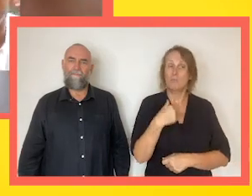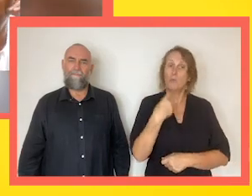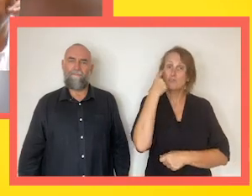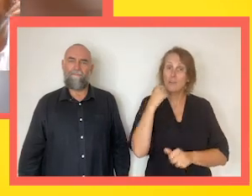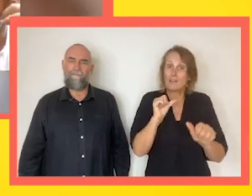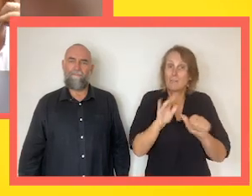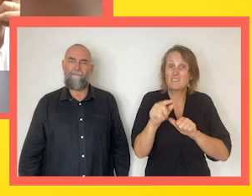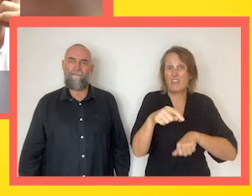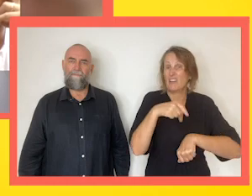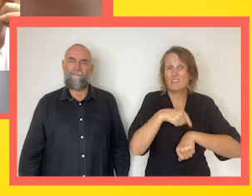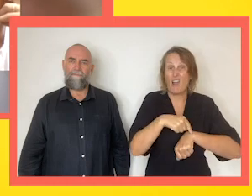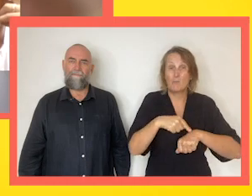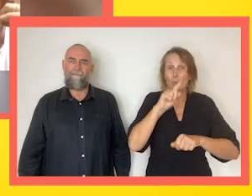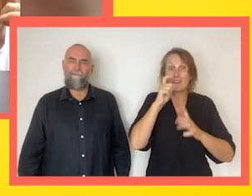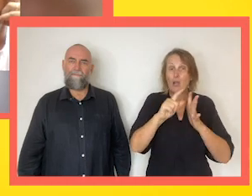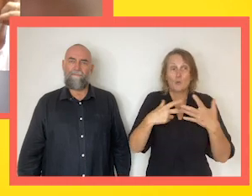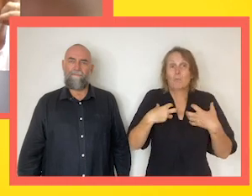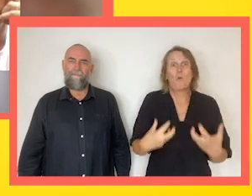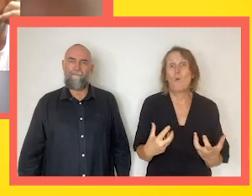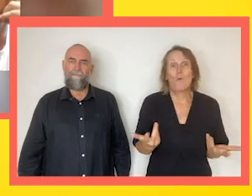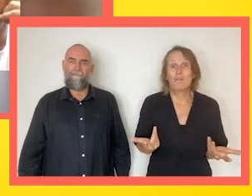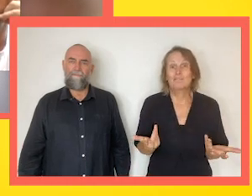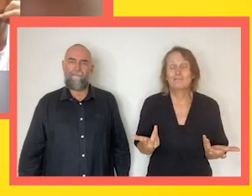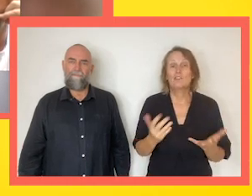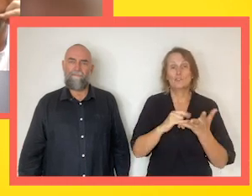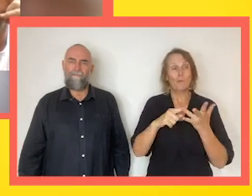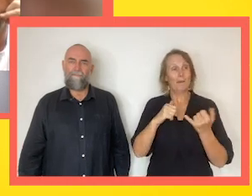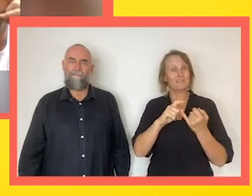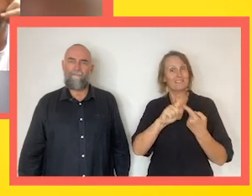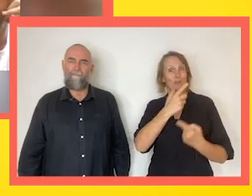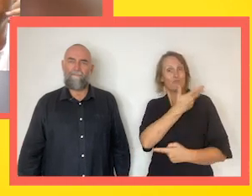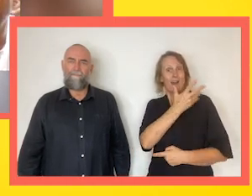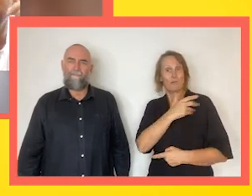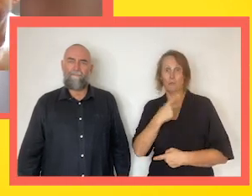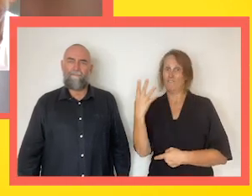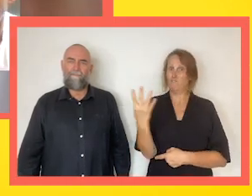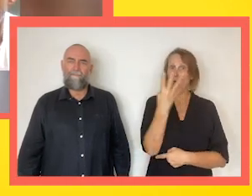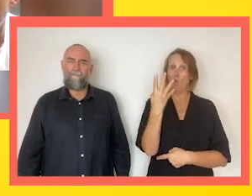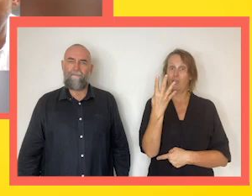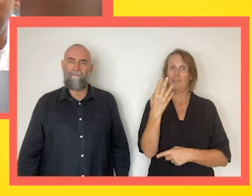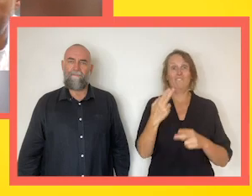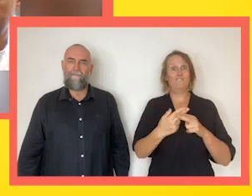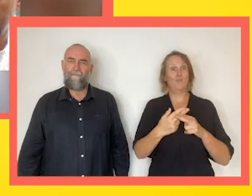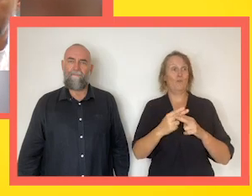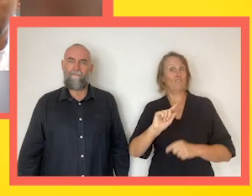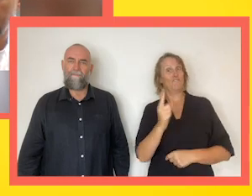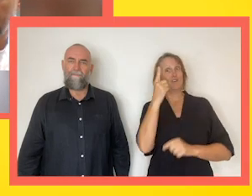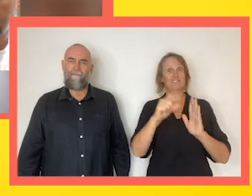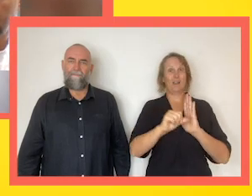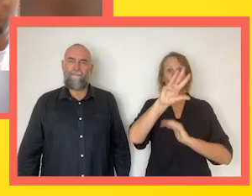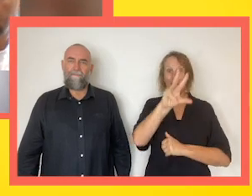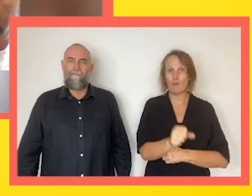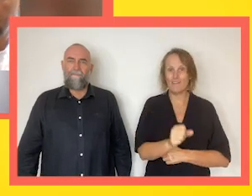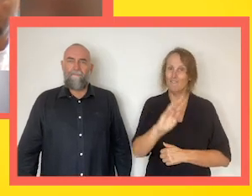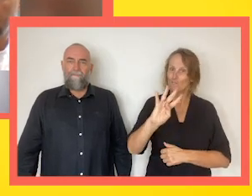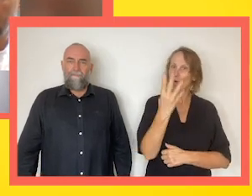we could within our control and our power to do that. And, I'm still really proud that we came fourth at our first Paralympic Games and we all